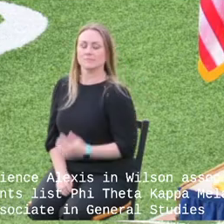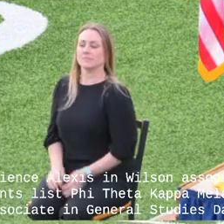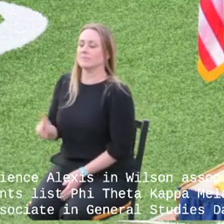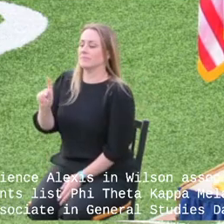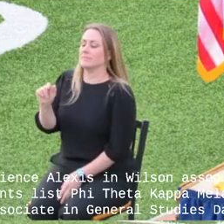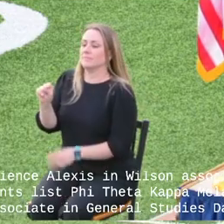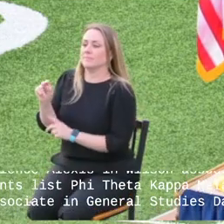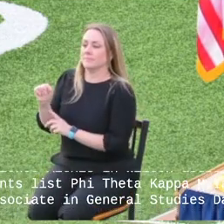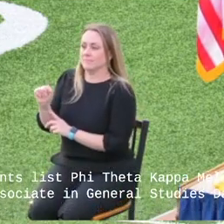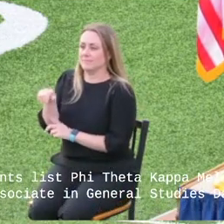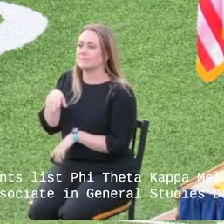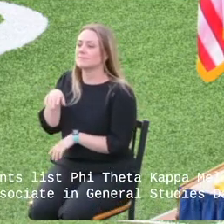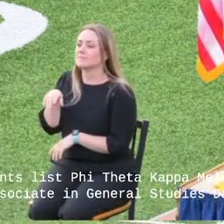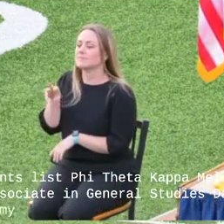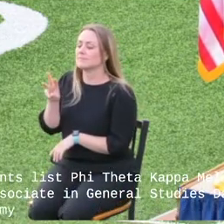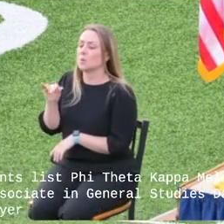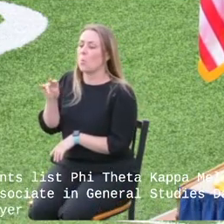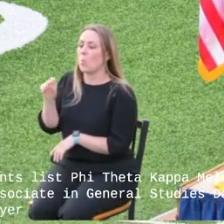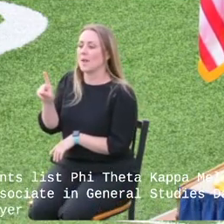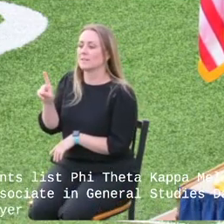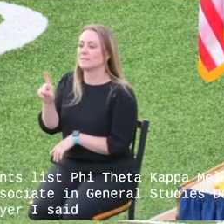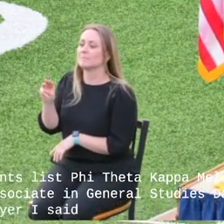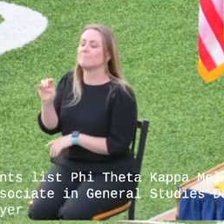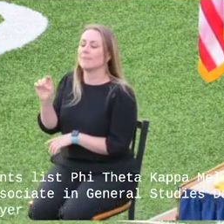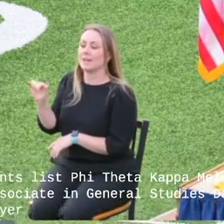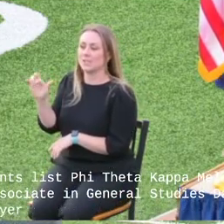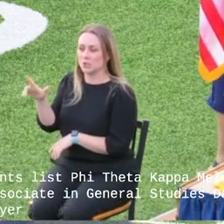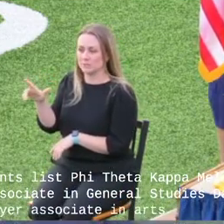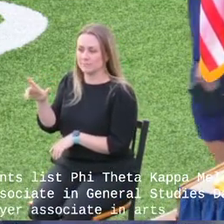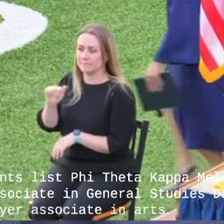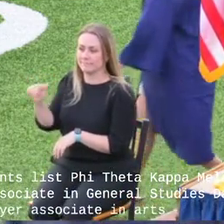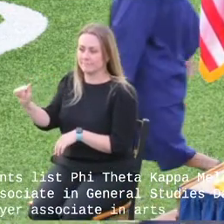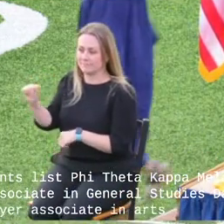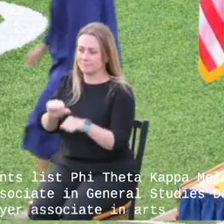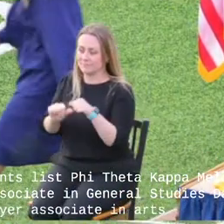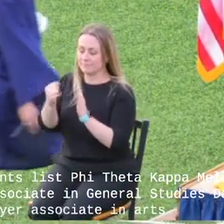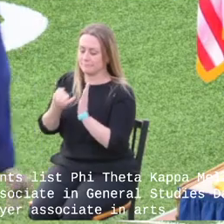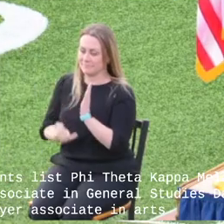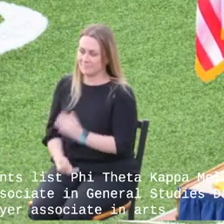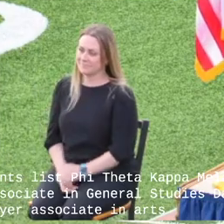Dana Elizabeth Windmeyer, Associate in Arts.